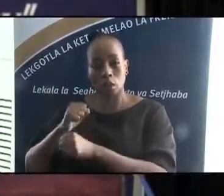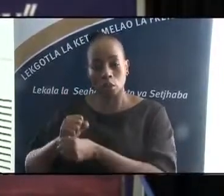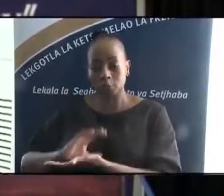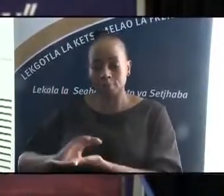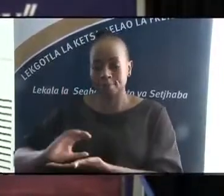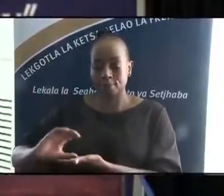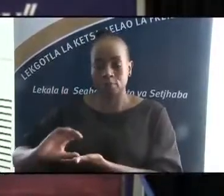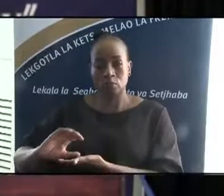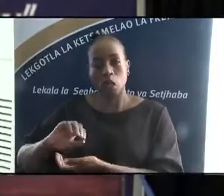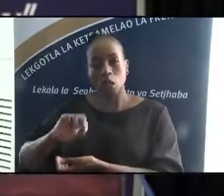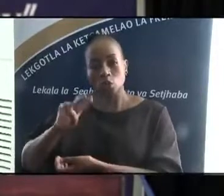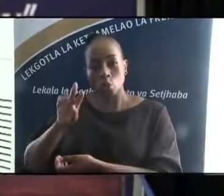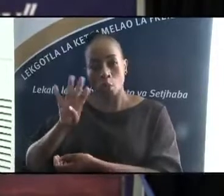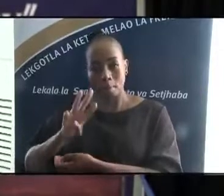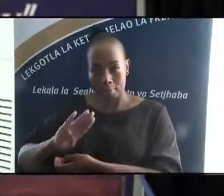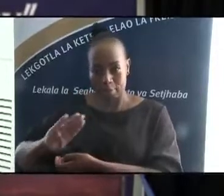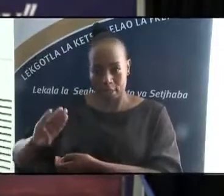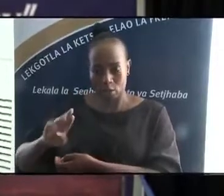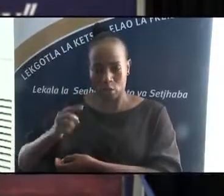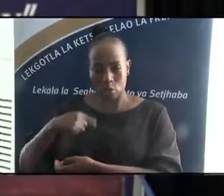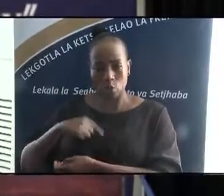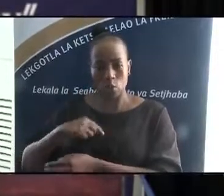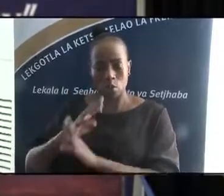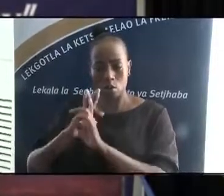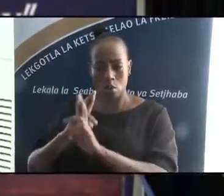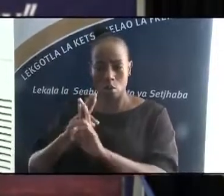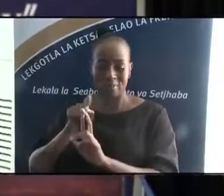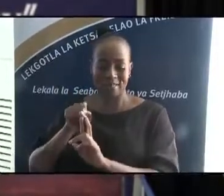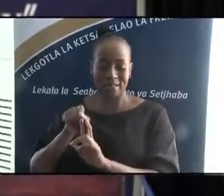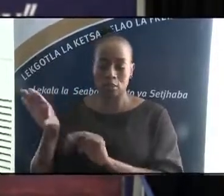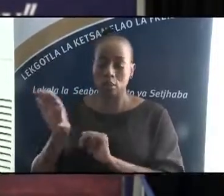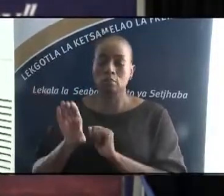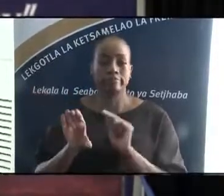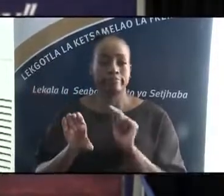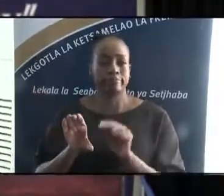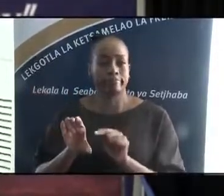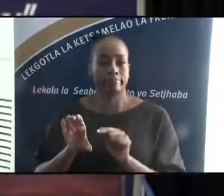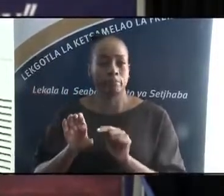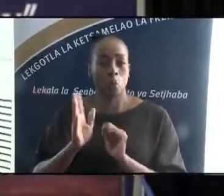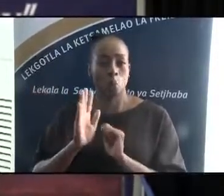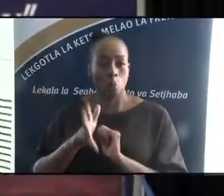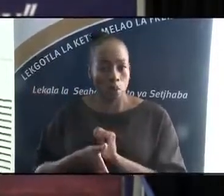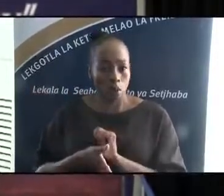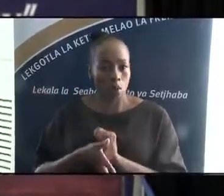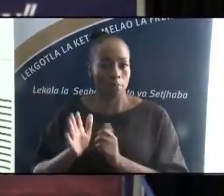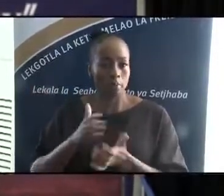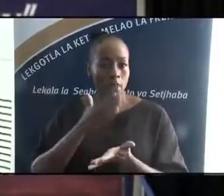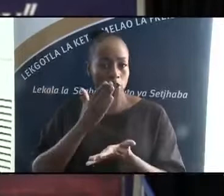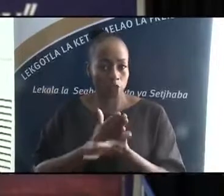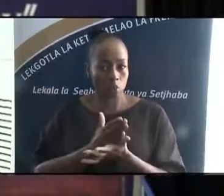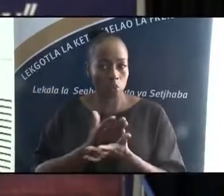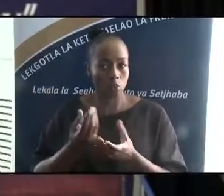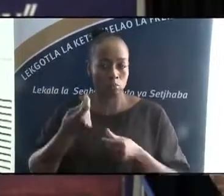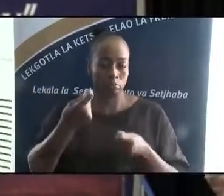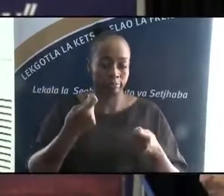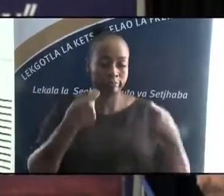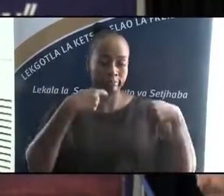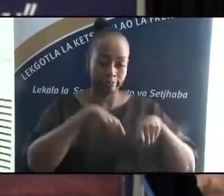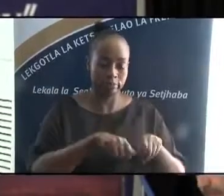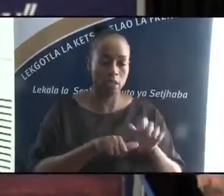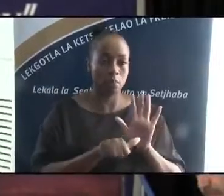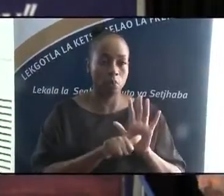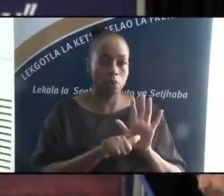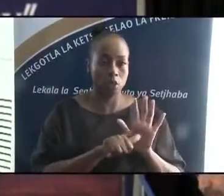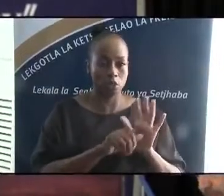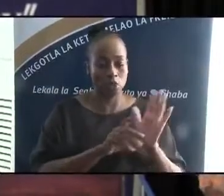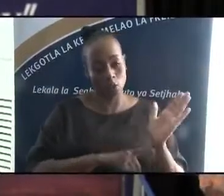4.742 billion. We are hopeful that this investment and constant investment will contribute significantly